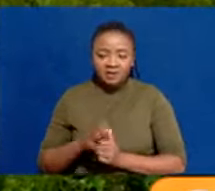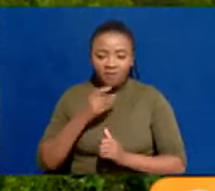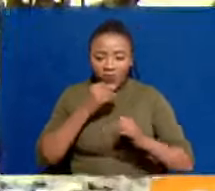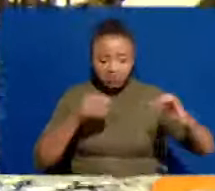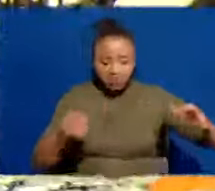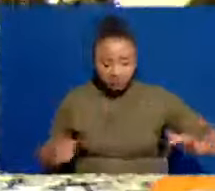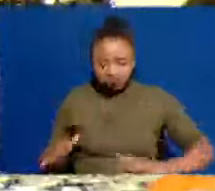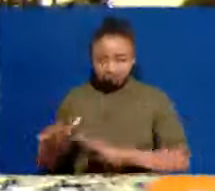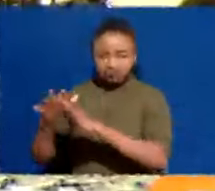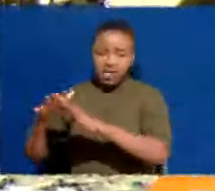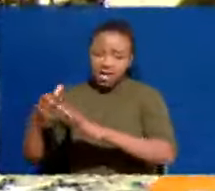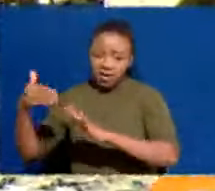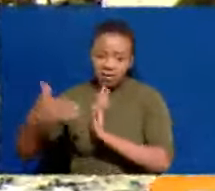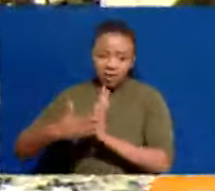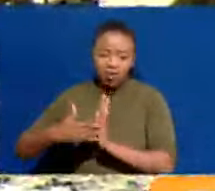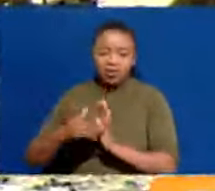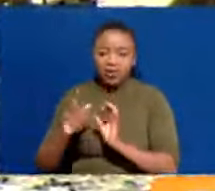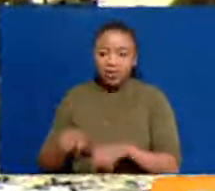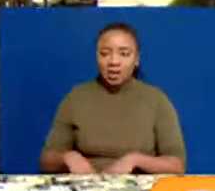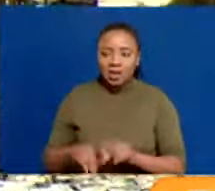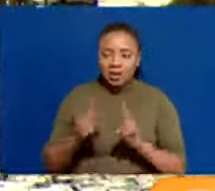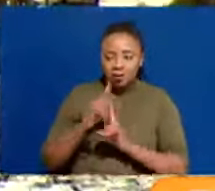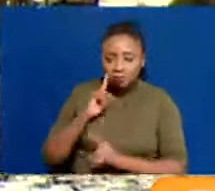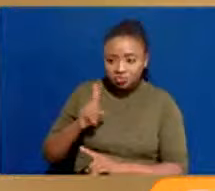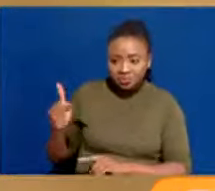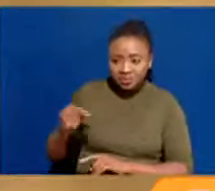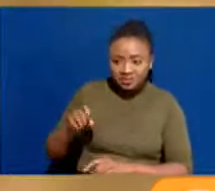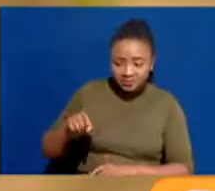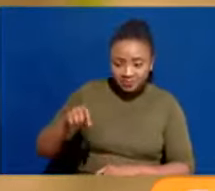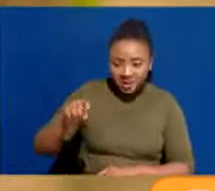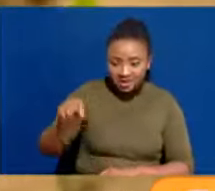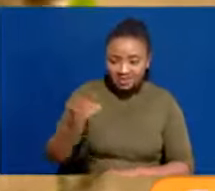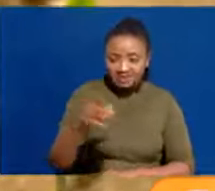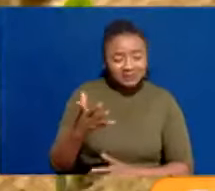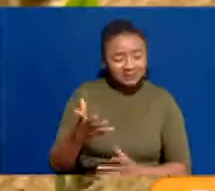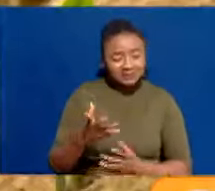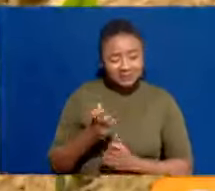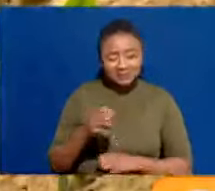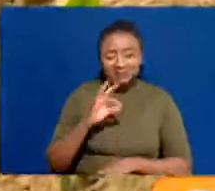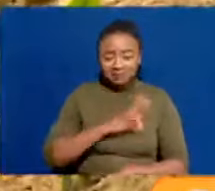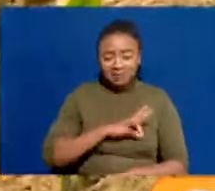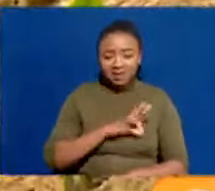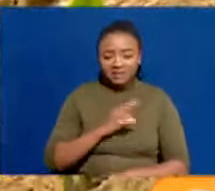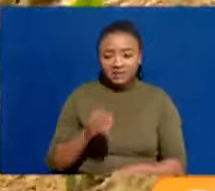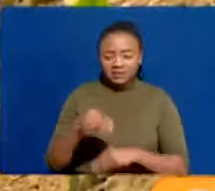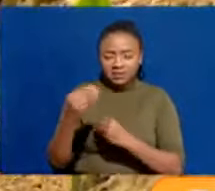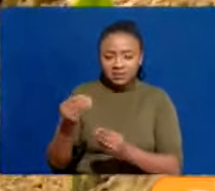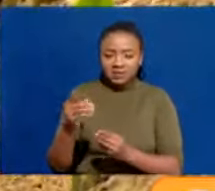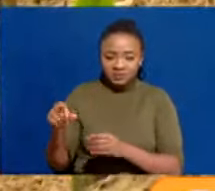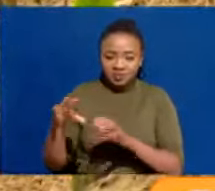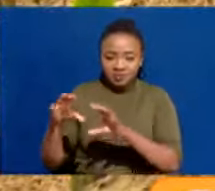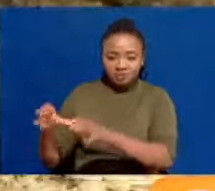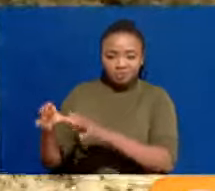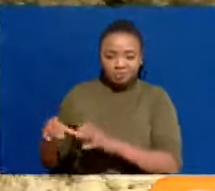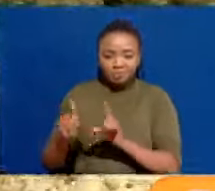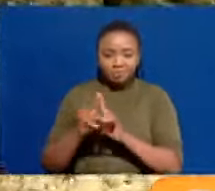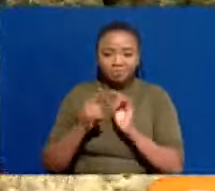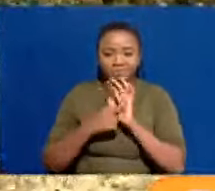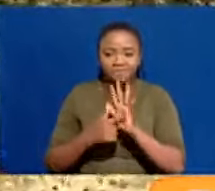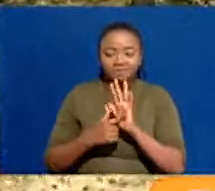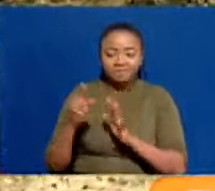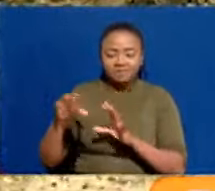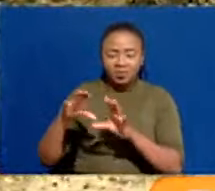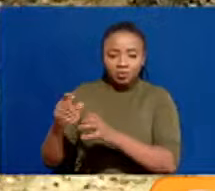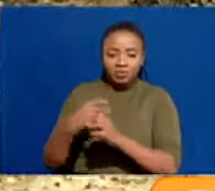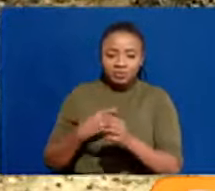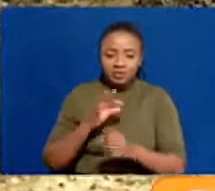and storms. The replanting exercise is not without a direct financial benefit to the community. The local community benefits